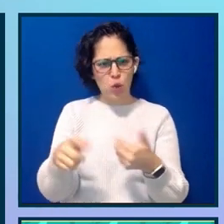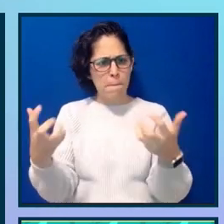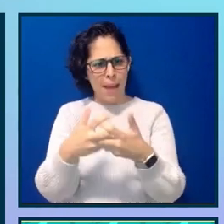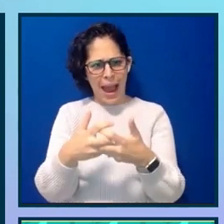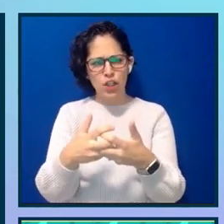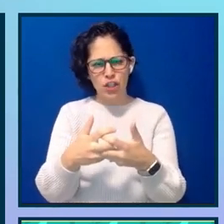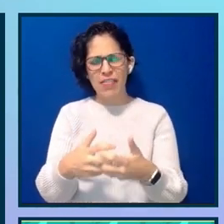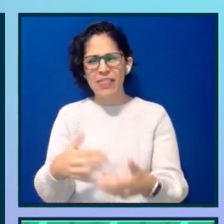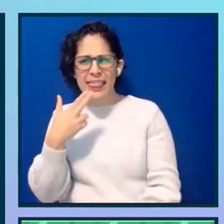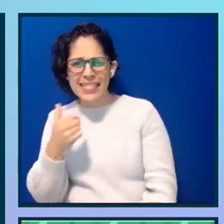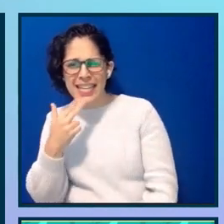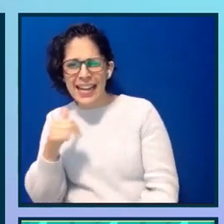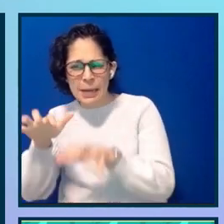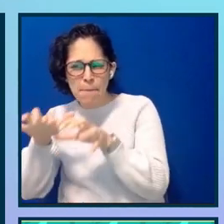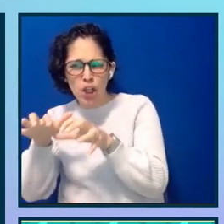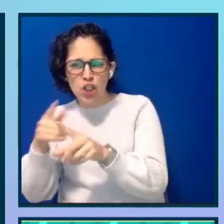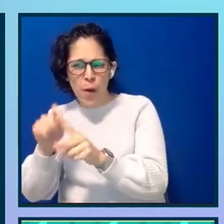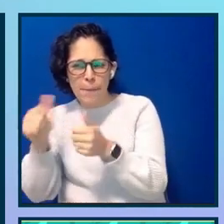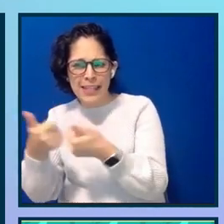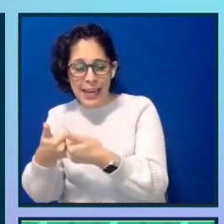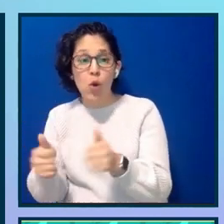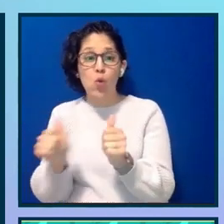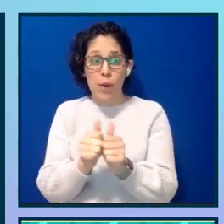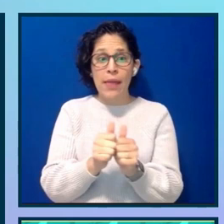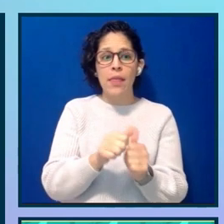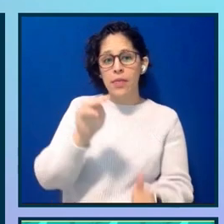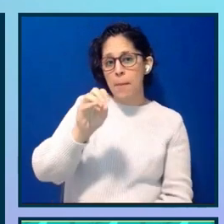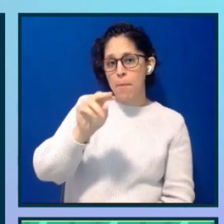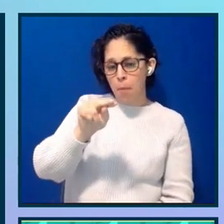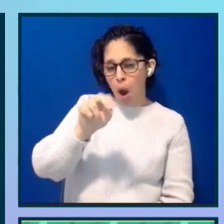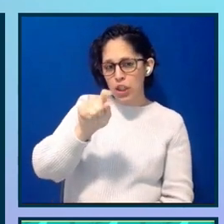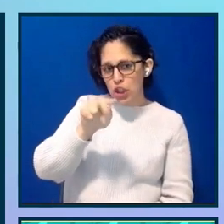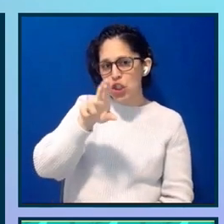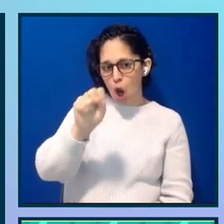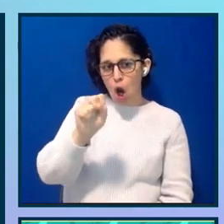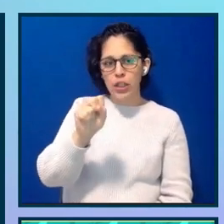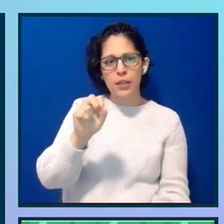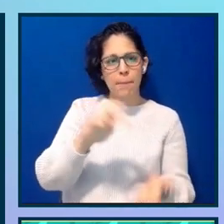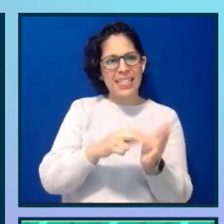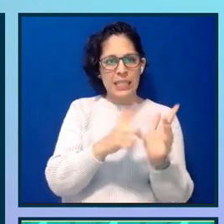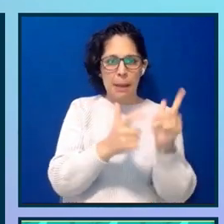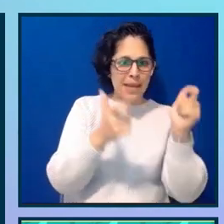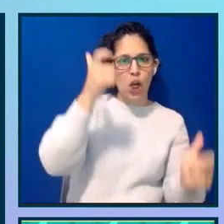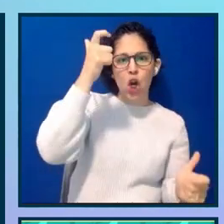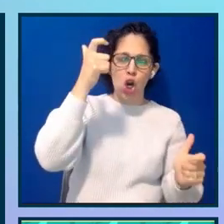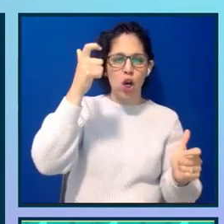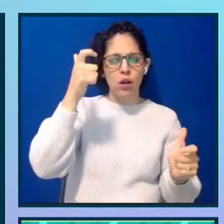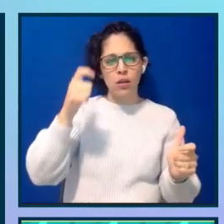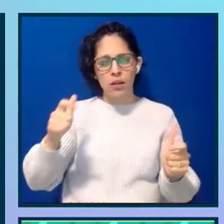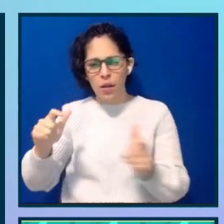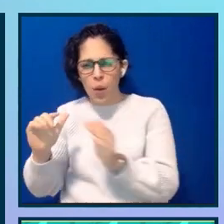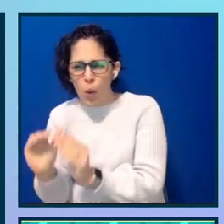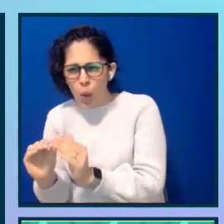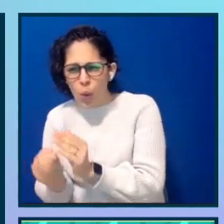tiny monsters from the game, with the Monstars, which are like the things that they turn into that play basketball against Bugs Bunny.